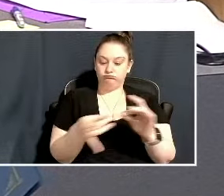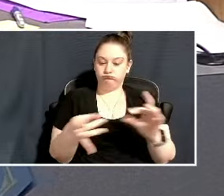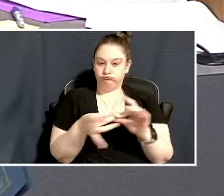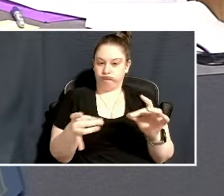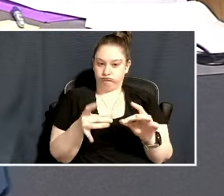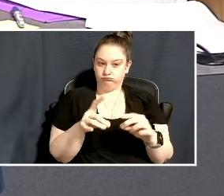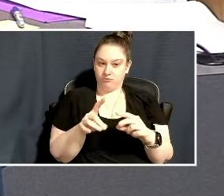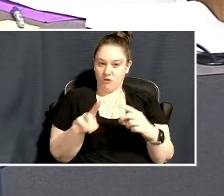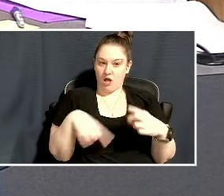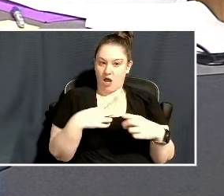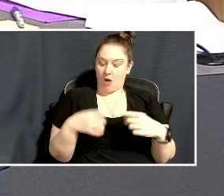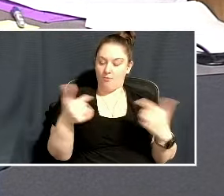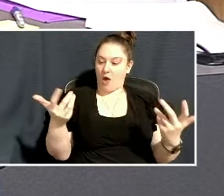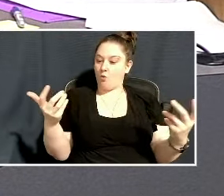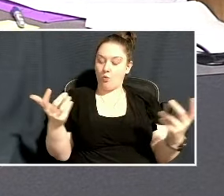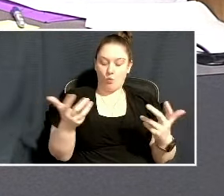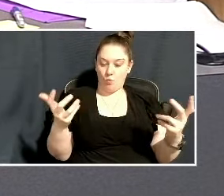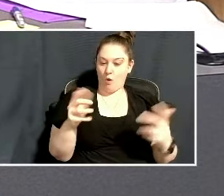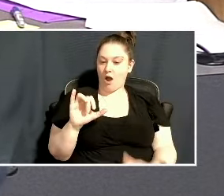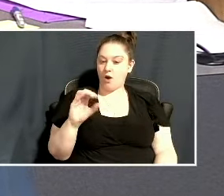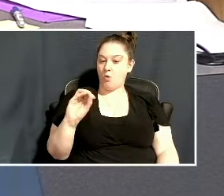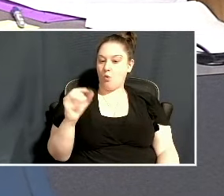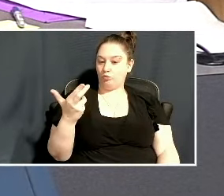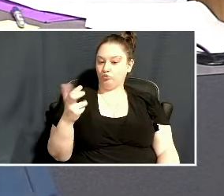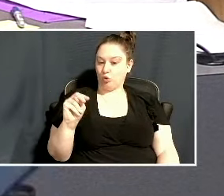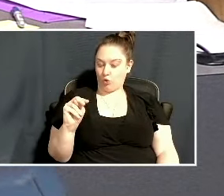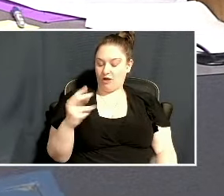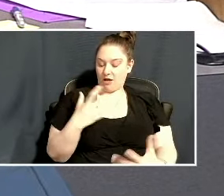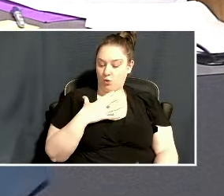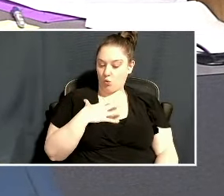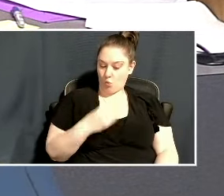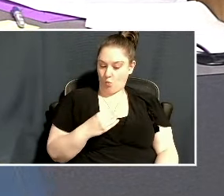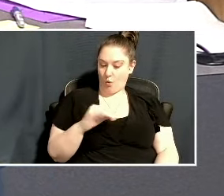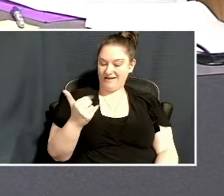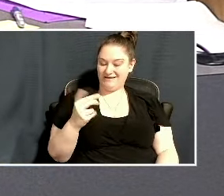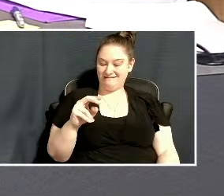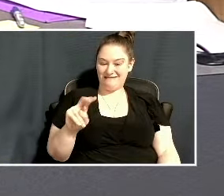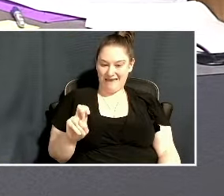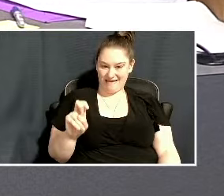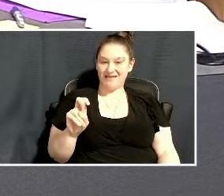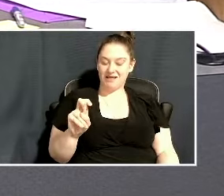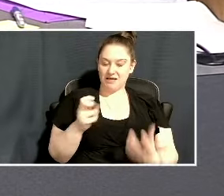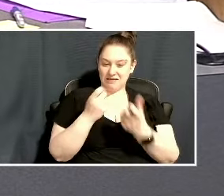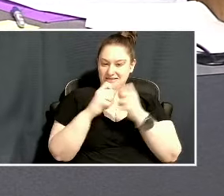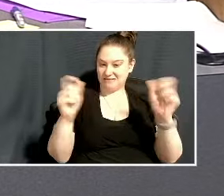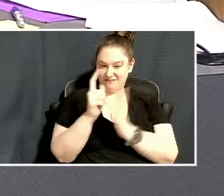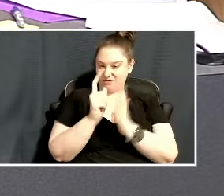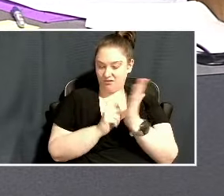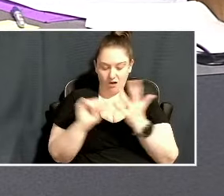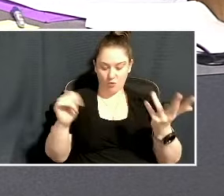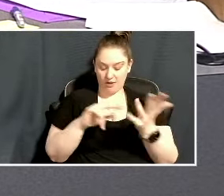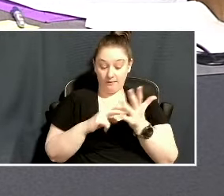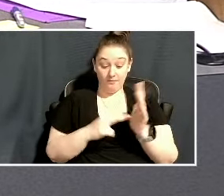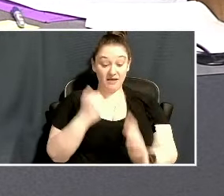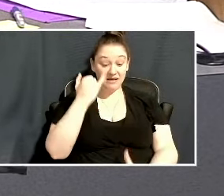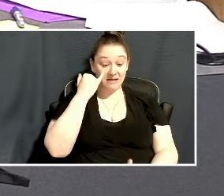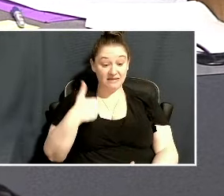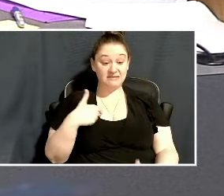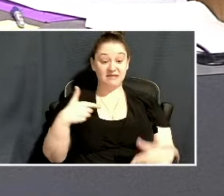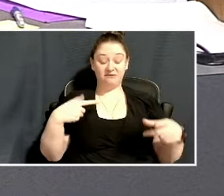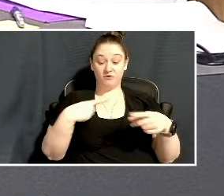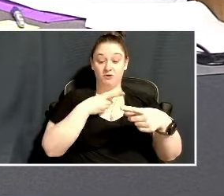White Cane Safety Law is. And it essentially states that if you come to an intersection, whether it be